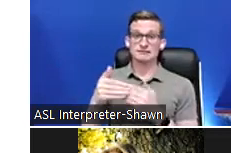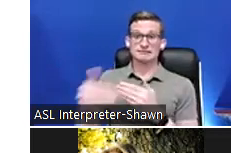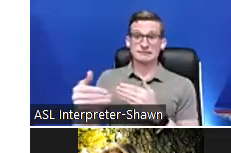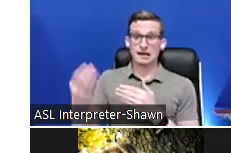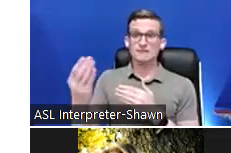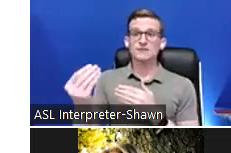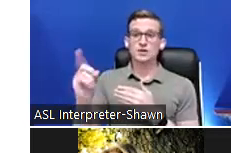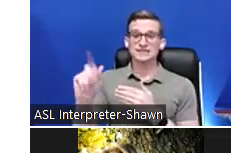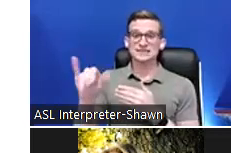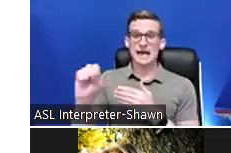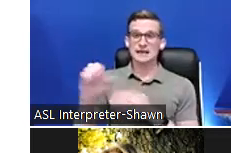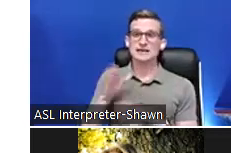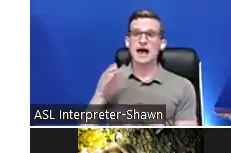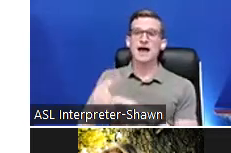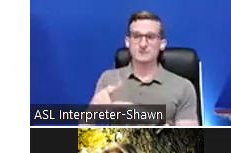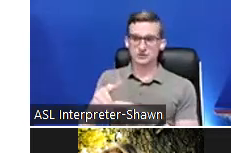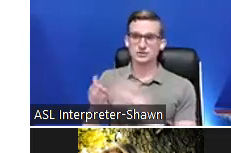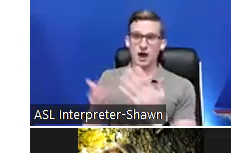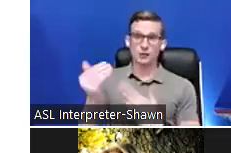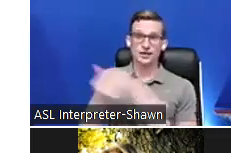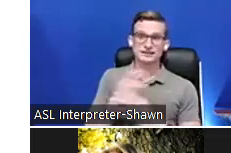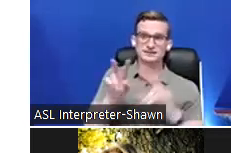are a little bit longer, given that this